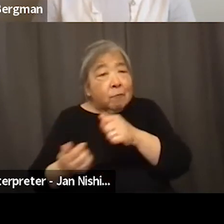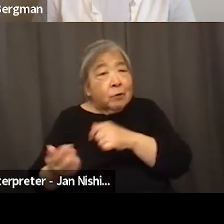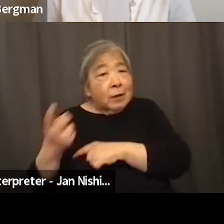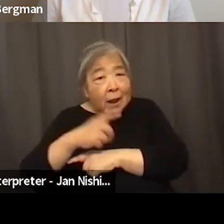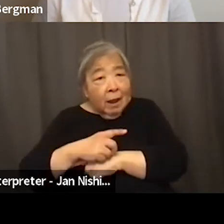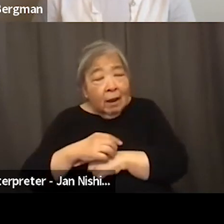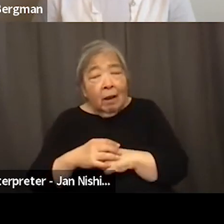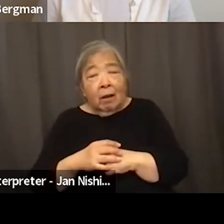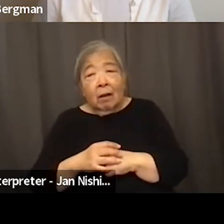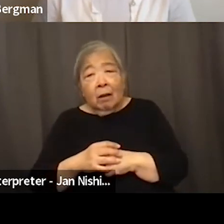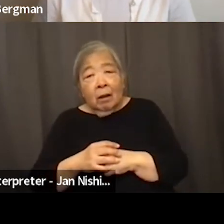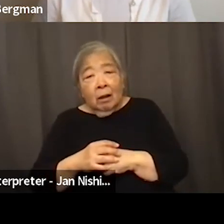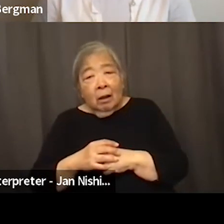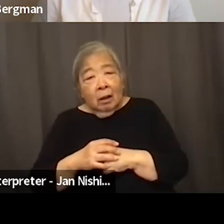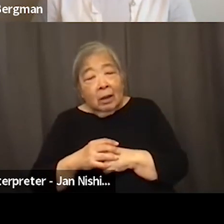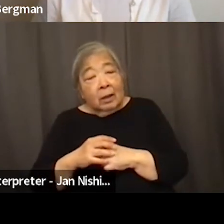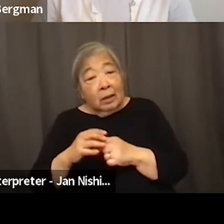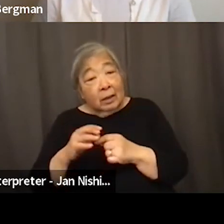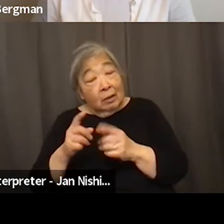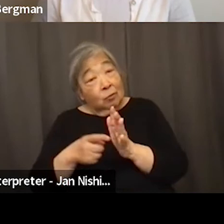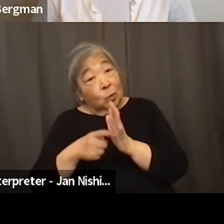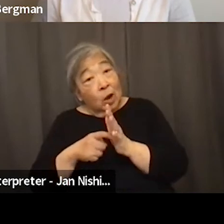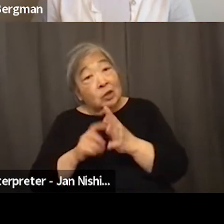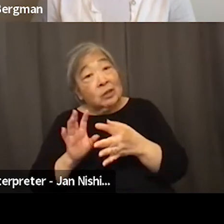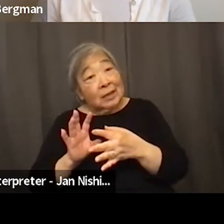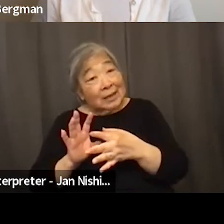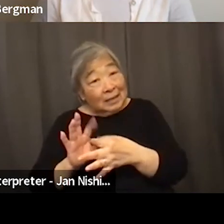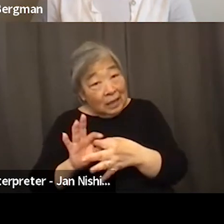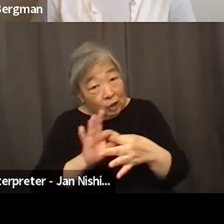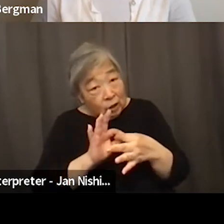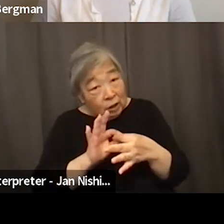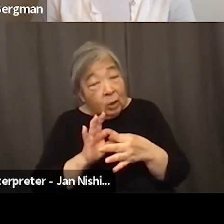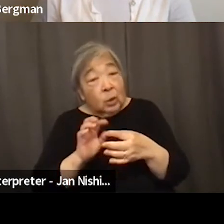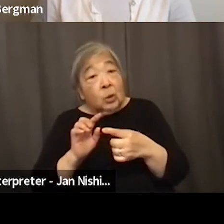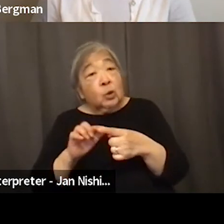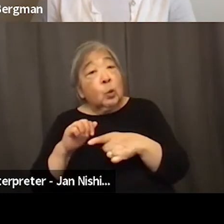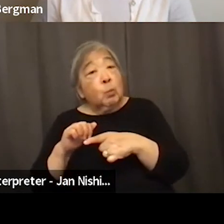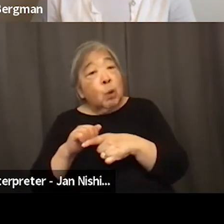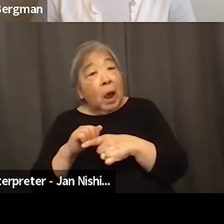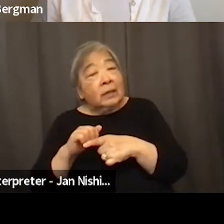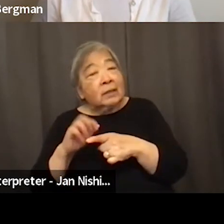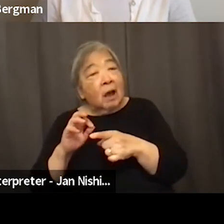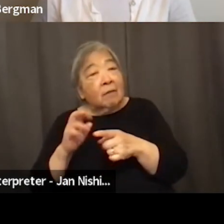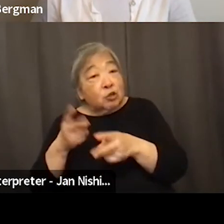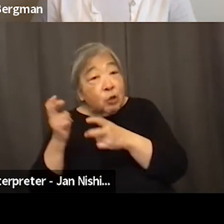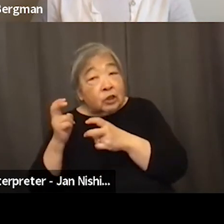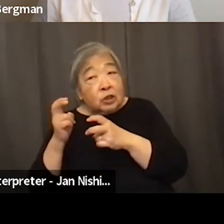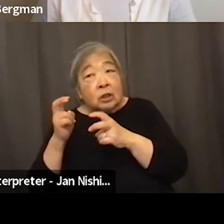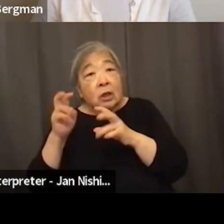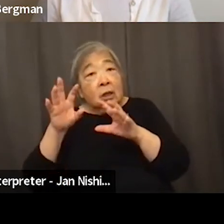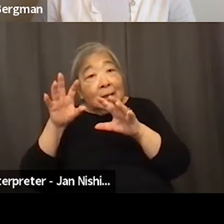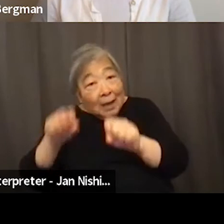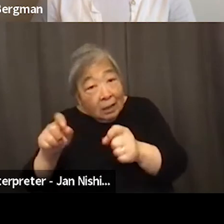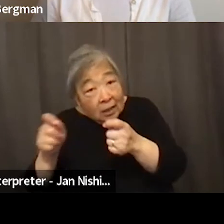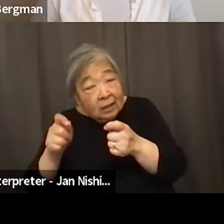And that requires that kind of connection to these practices of extraction, of colonizing and